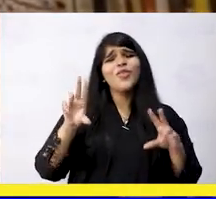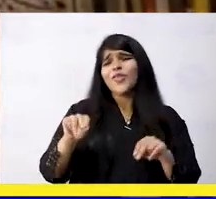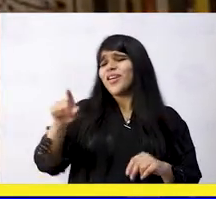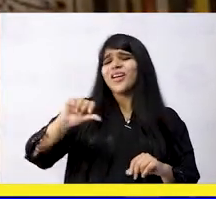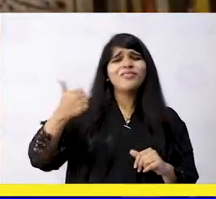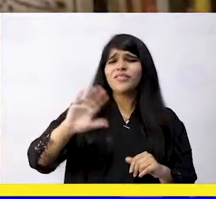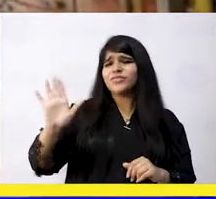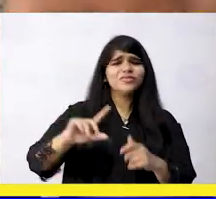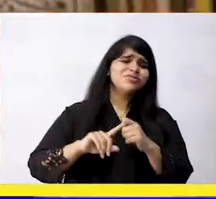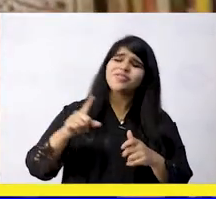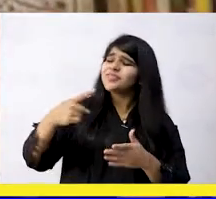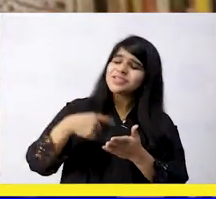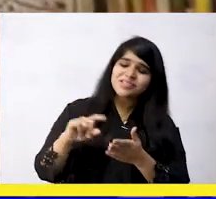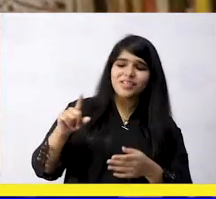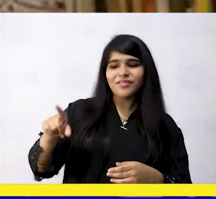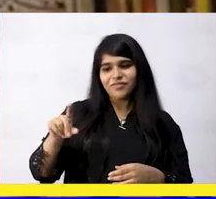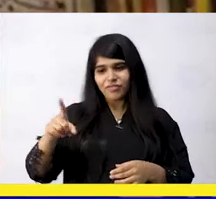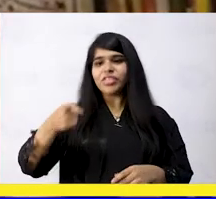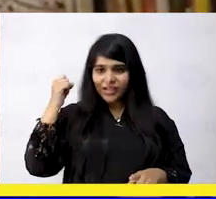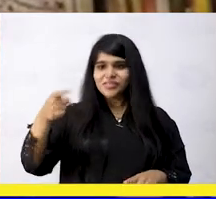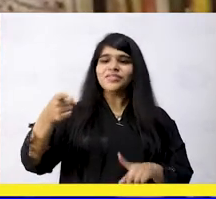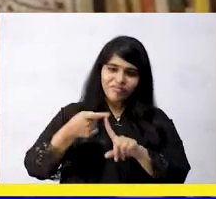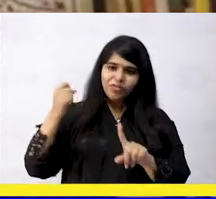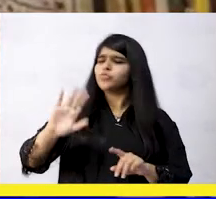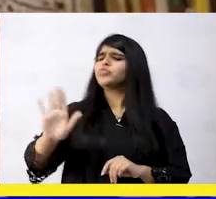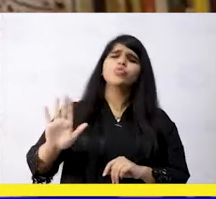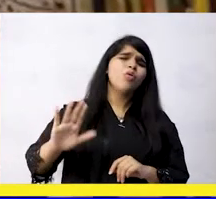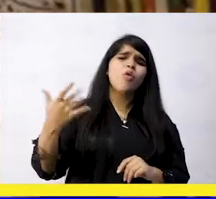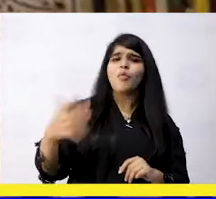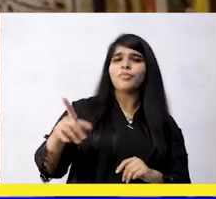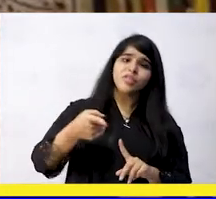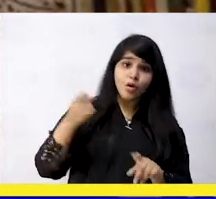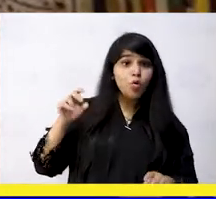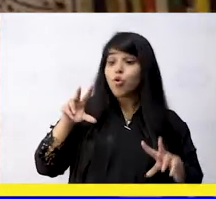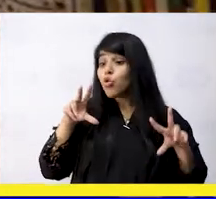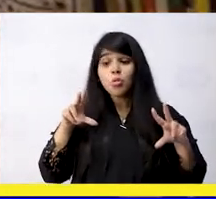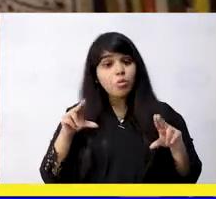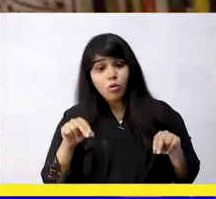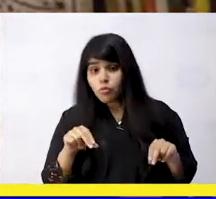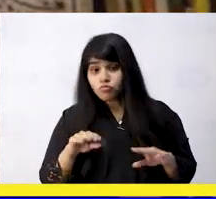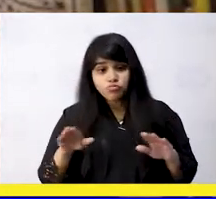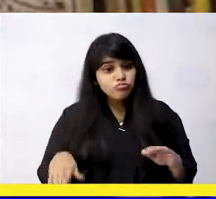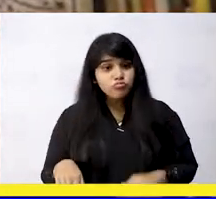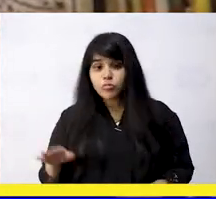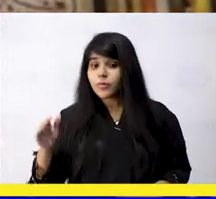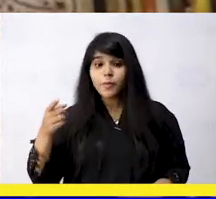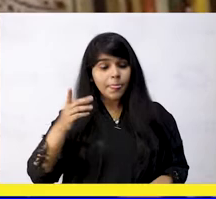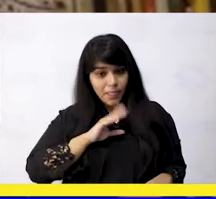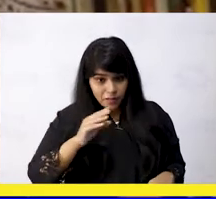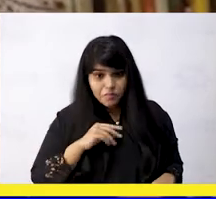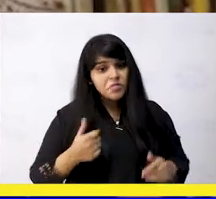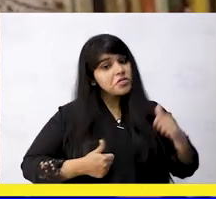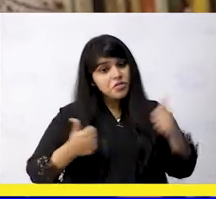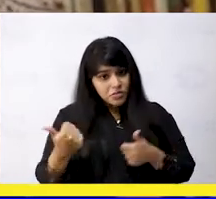okay, tortoise. It's okay. You don't need to prove anything. You're fast. It's okay." "No, if